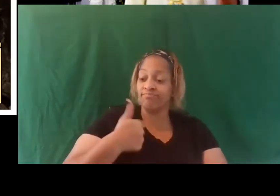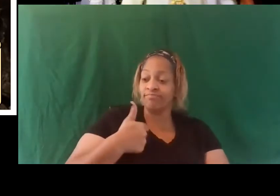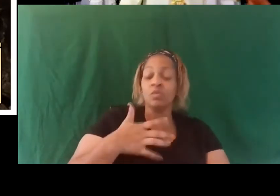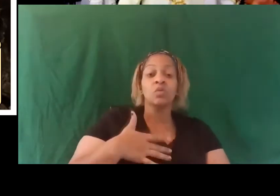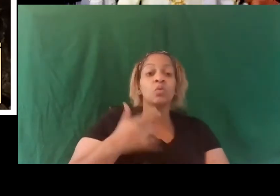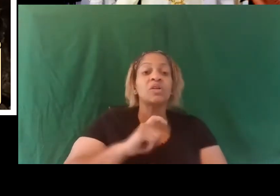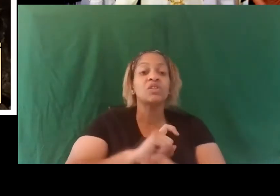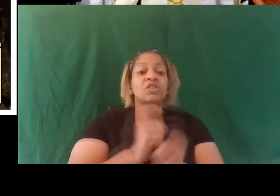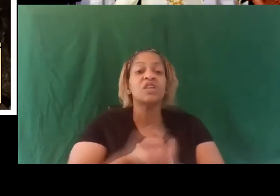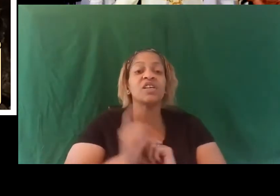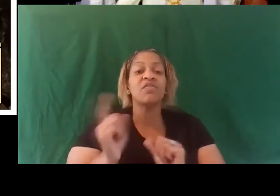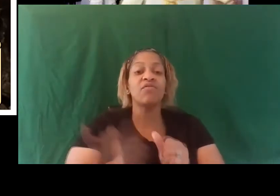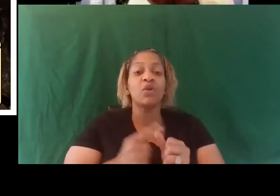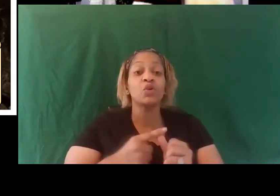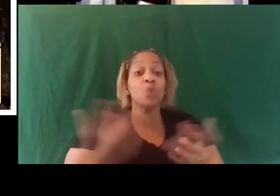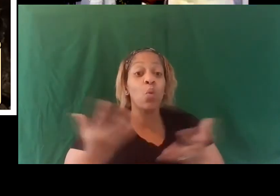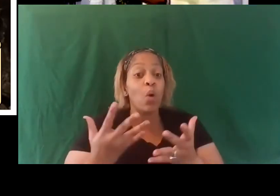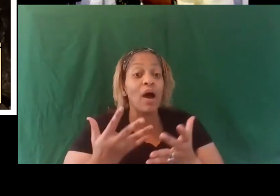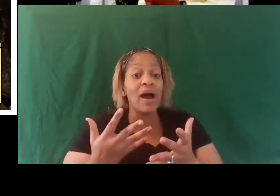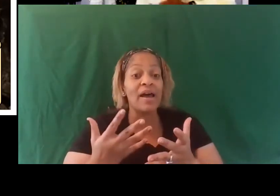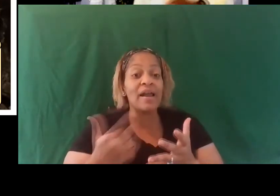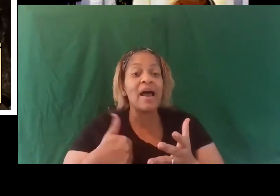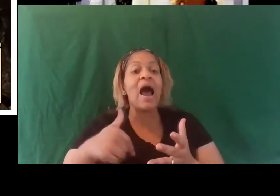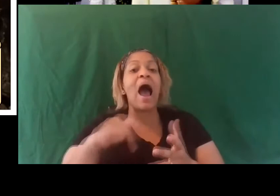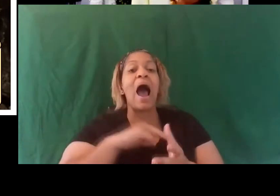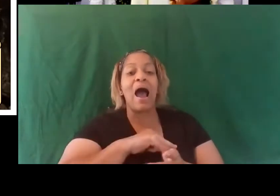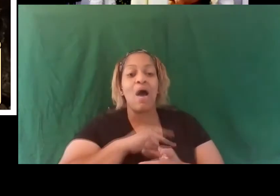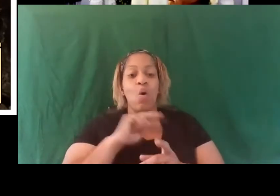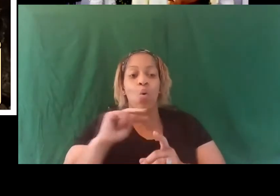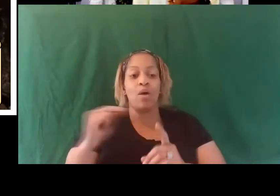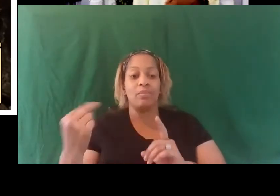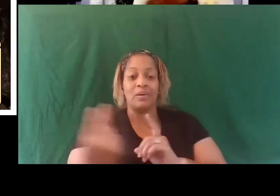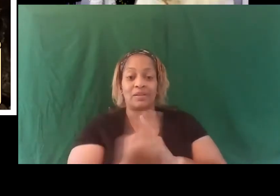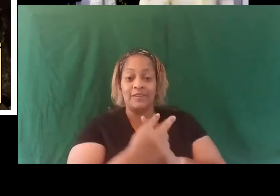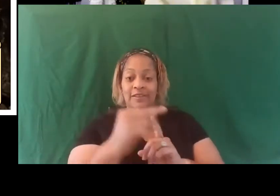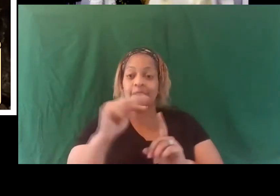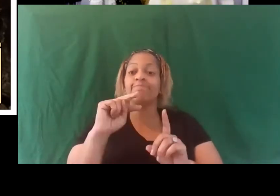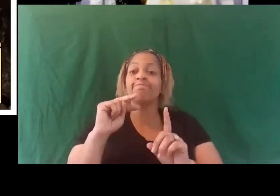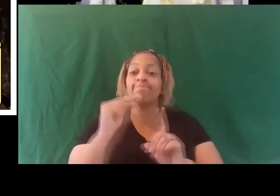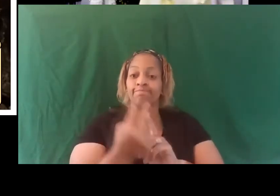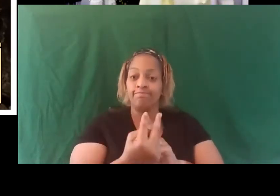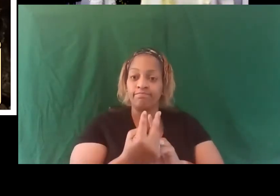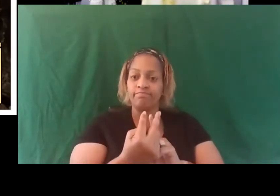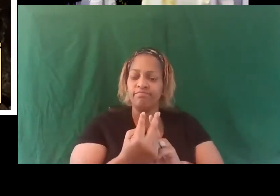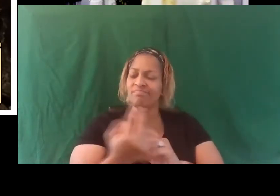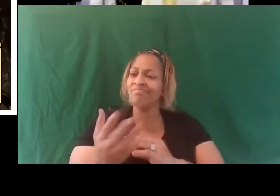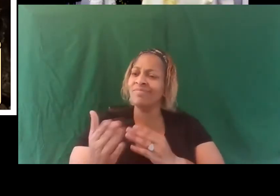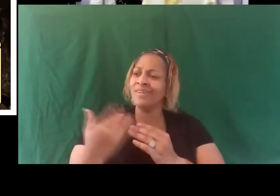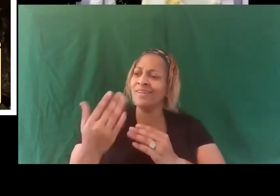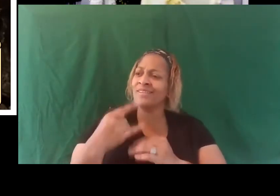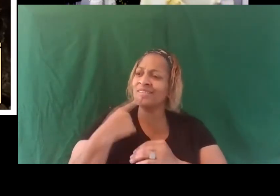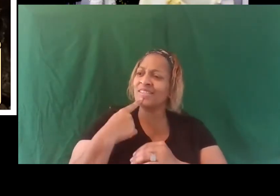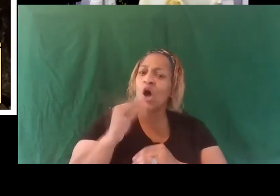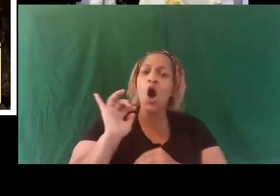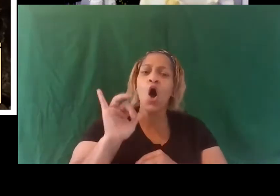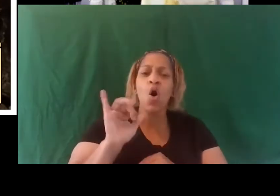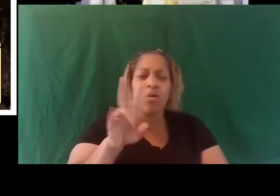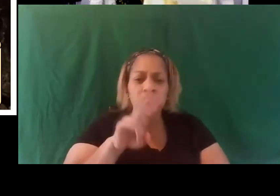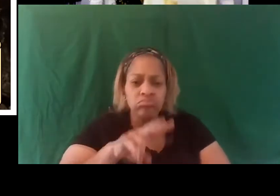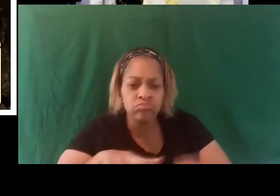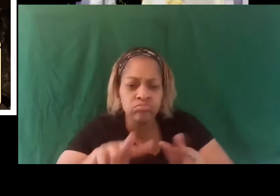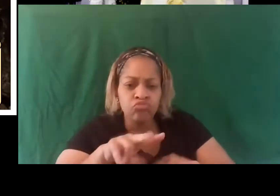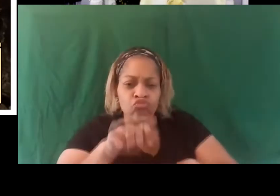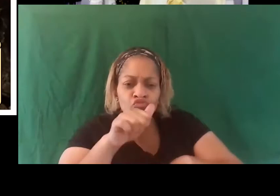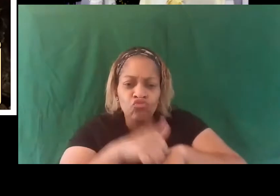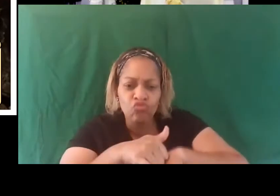change what our perceptions. See, it's easy to look and say, oh, they're rocks. Oh,